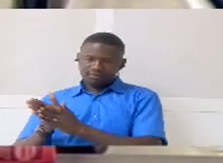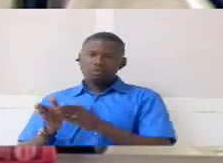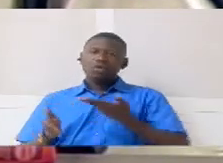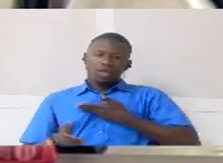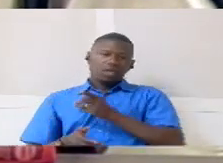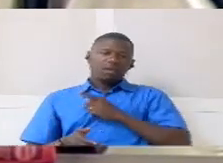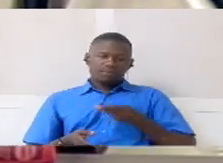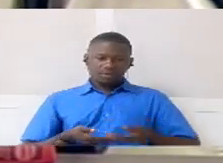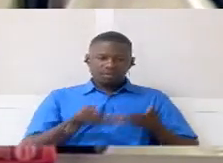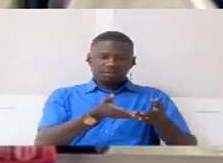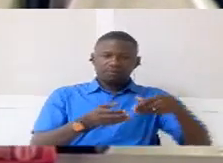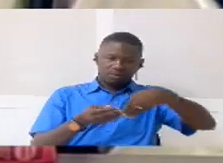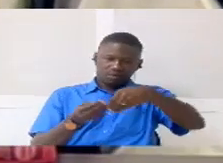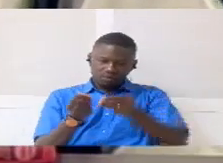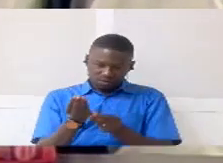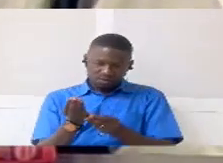issue you a